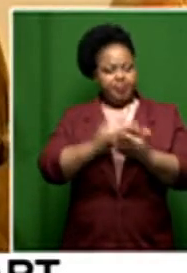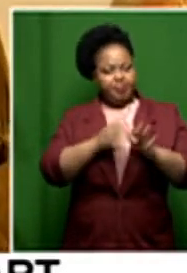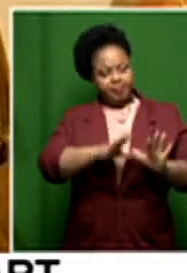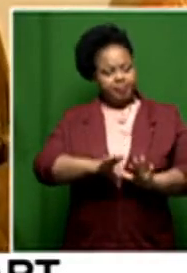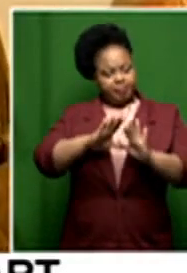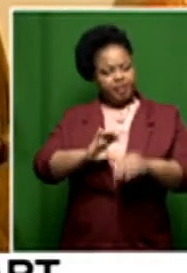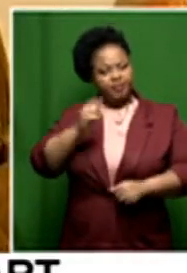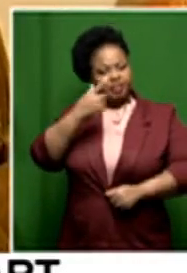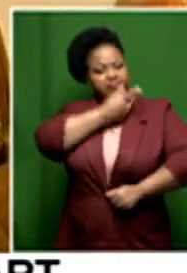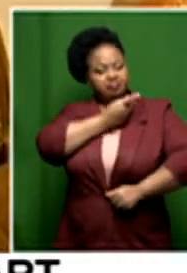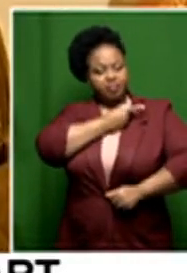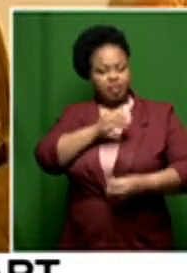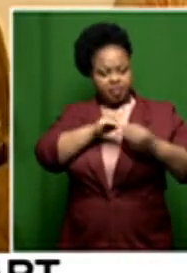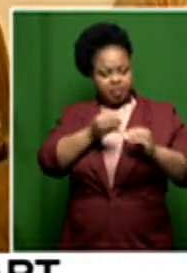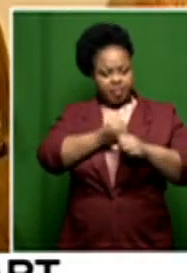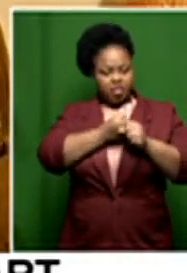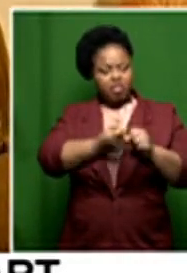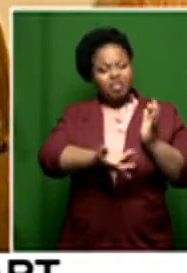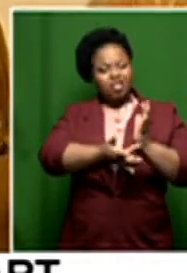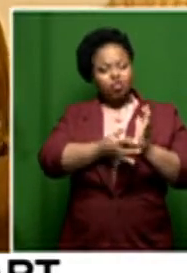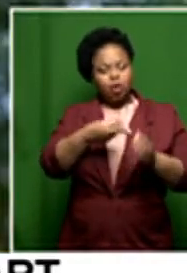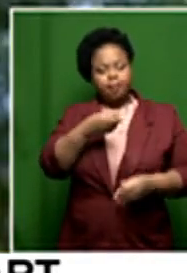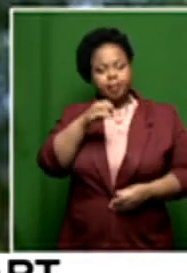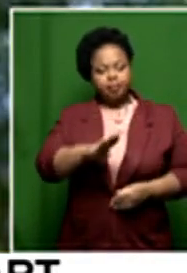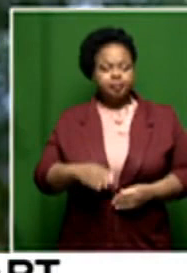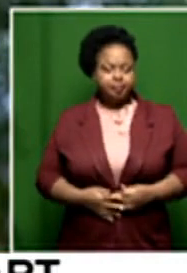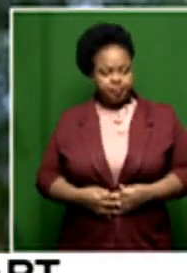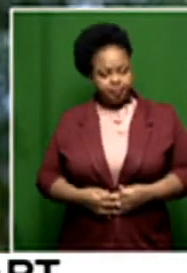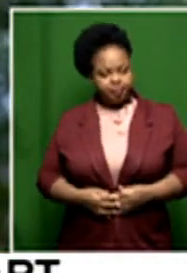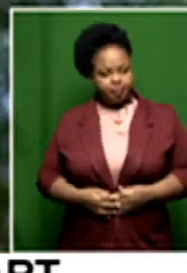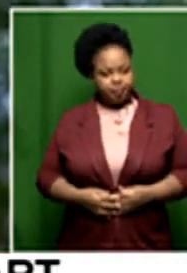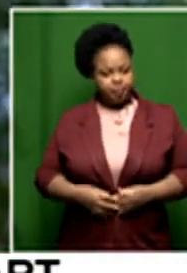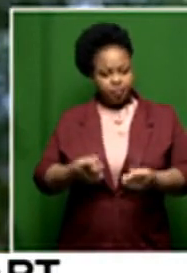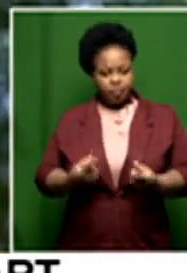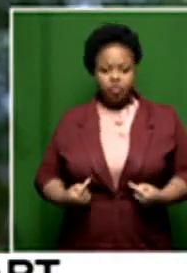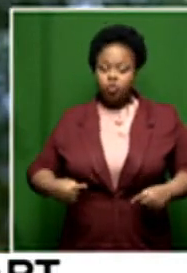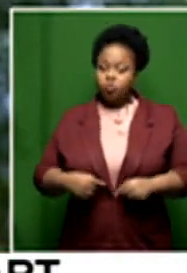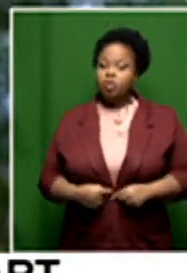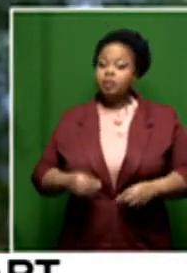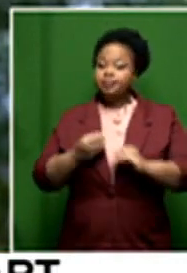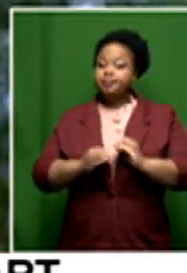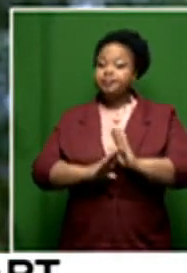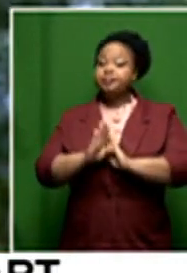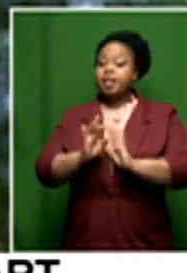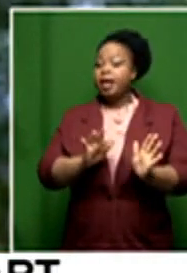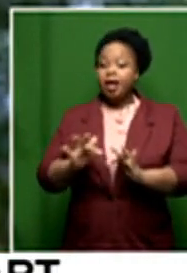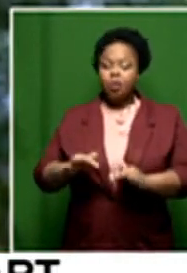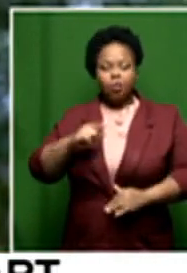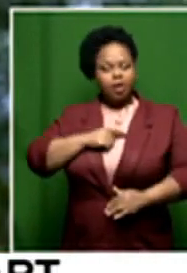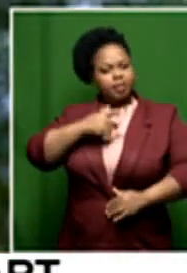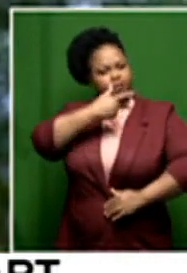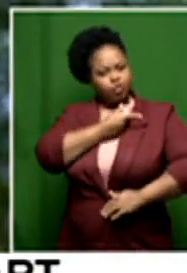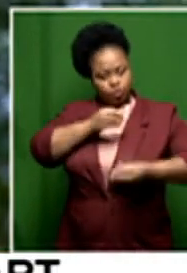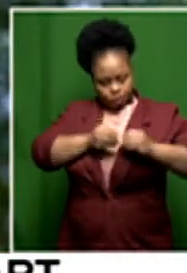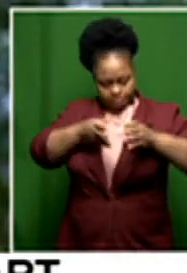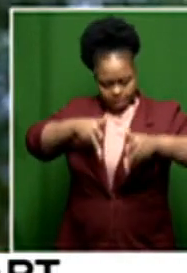continent's first vaccine producing techno hub. So how are we going to build a market shaping so that the vaccines that are